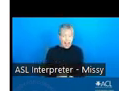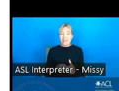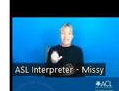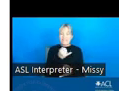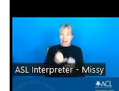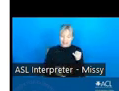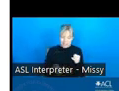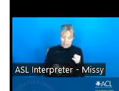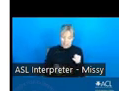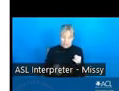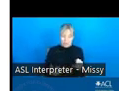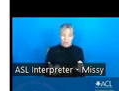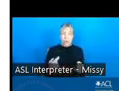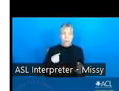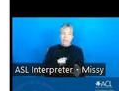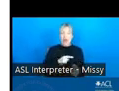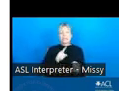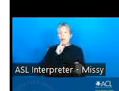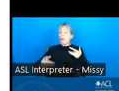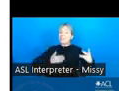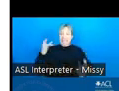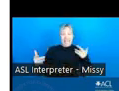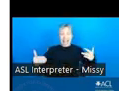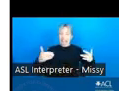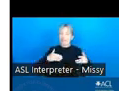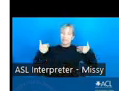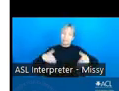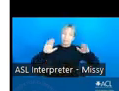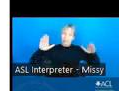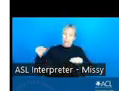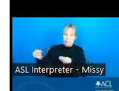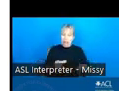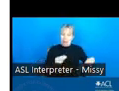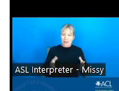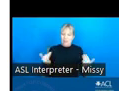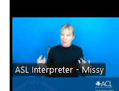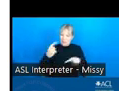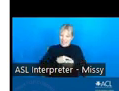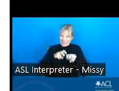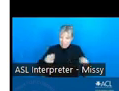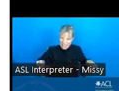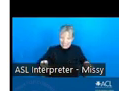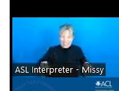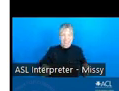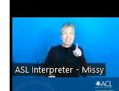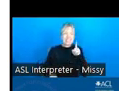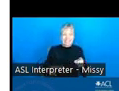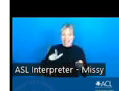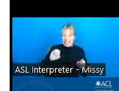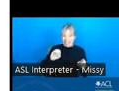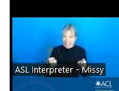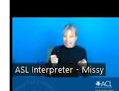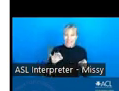finally, we are really excited to have an incredible moderator for today's panel. Lex